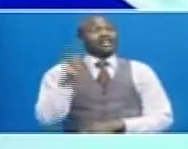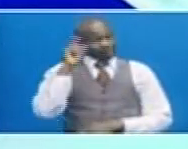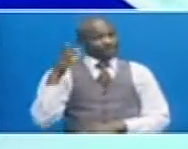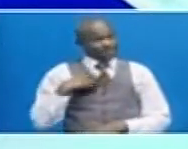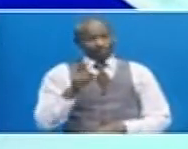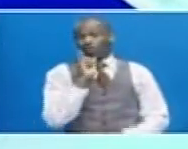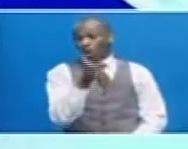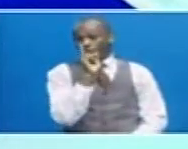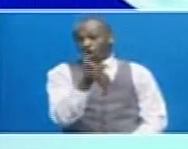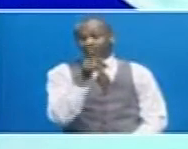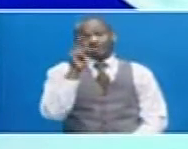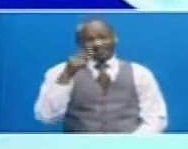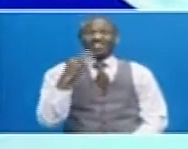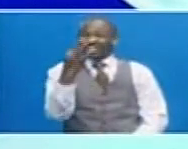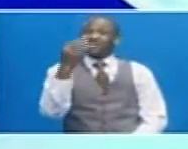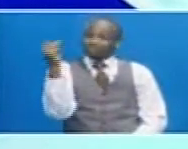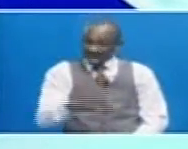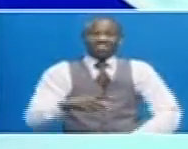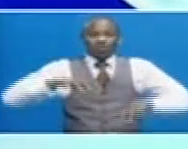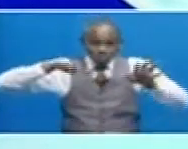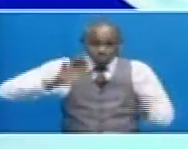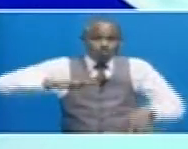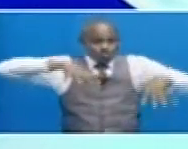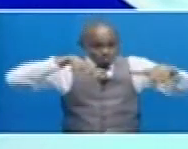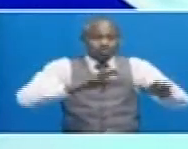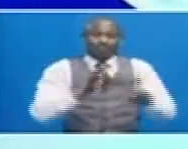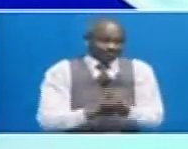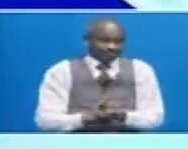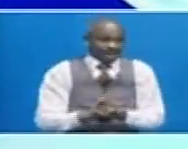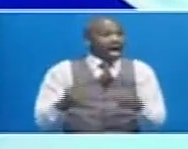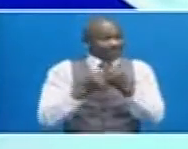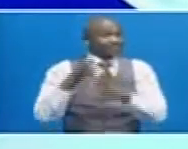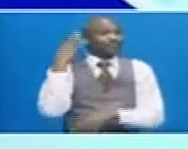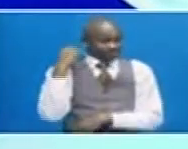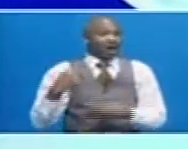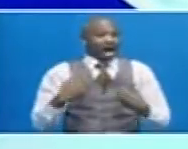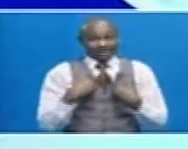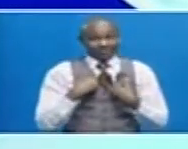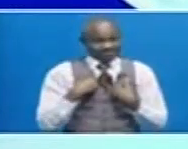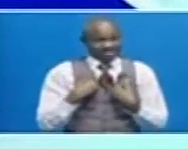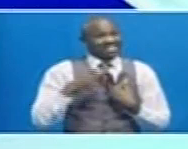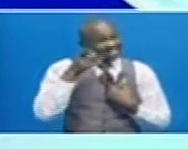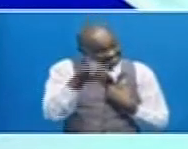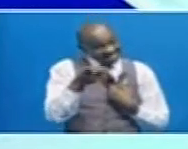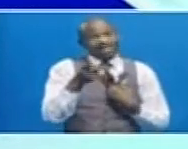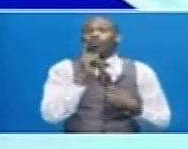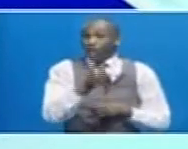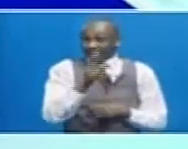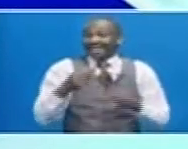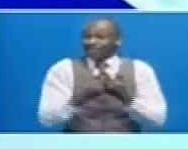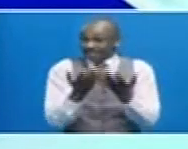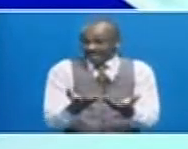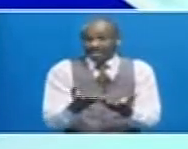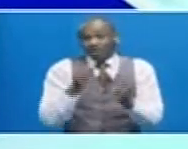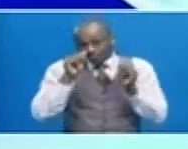particularly warned to prepare for 3 months of the floods. Well, we have seen the chaos caused by heavy rains in the city, and this latest warning